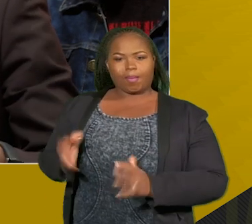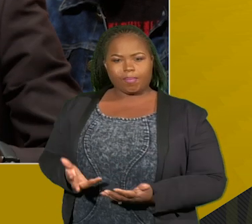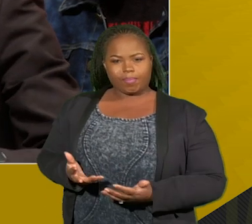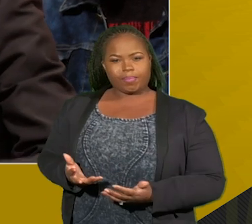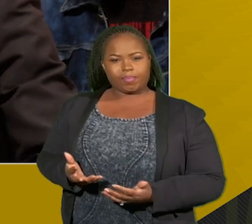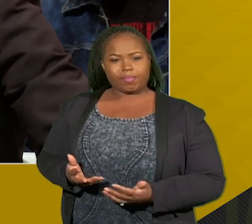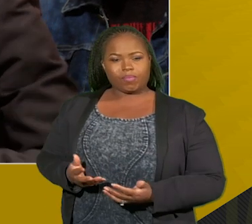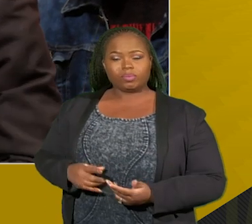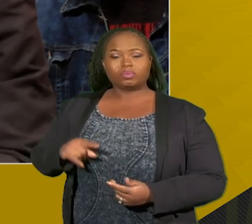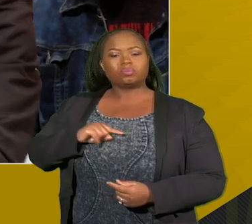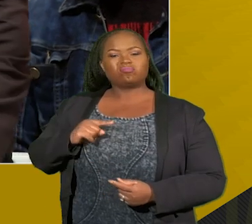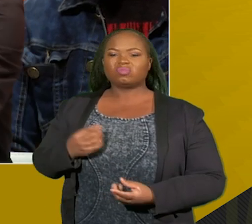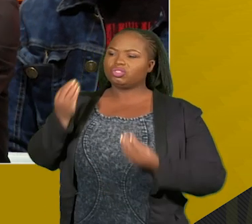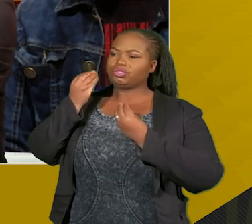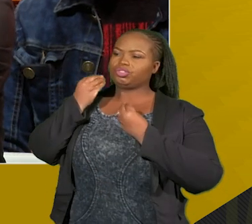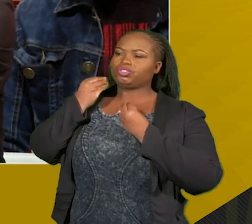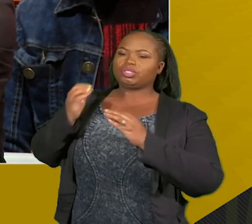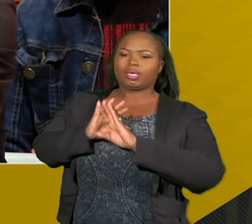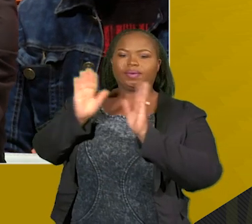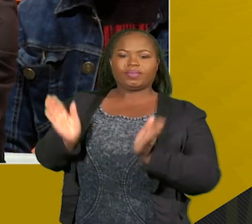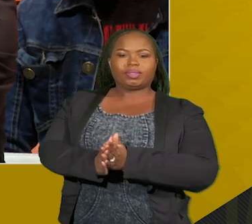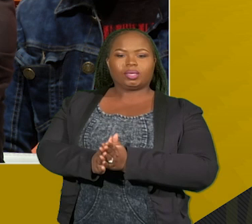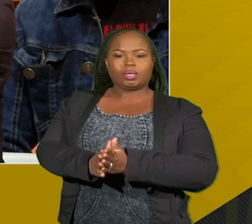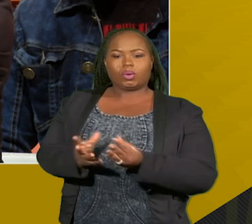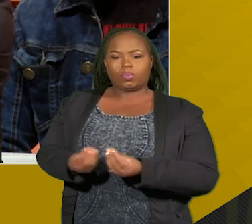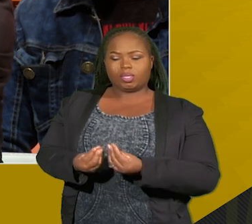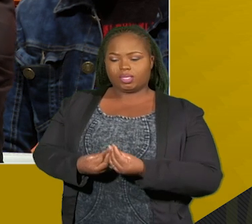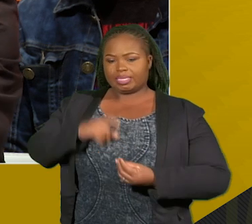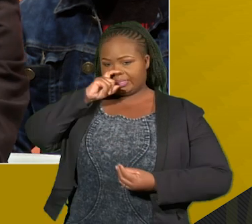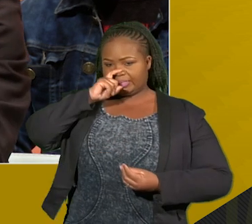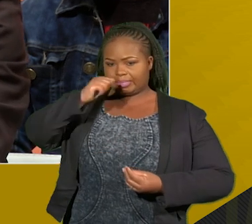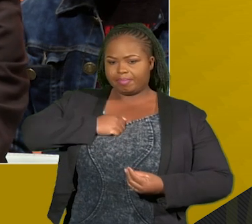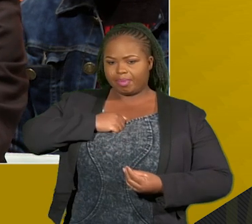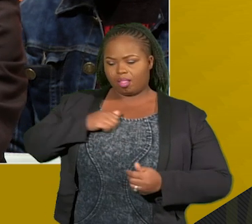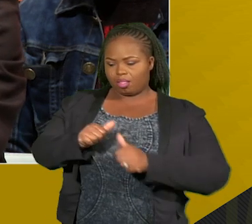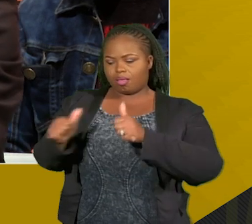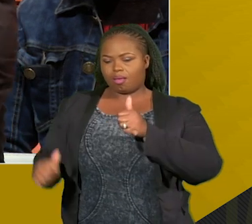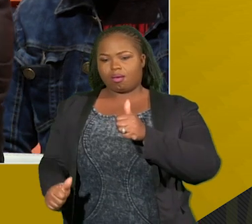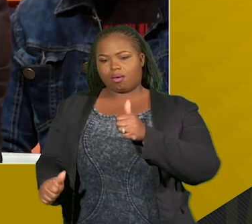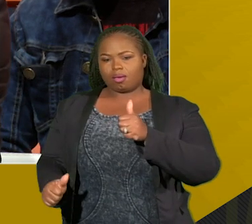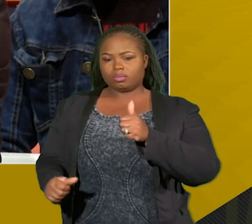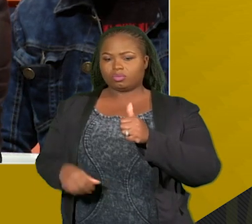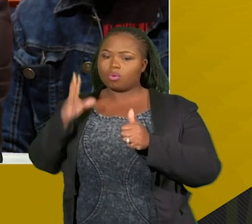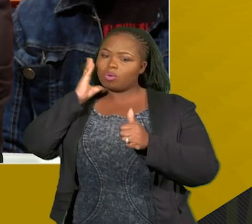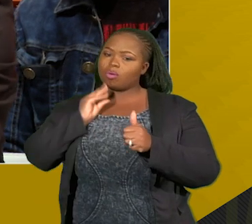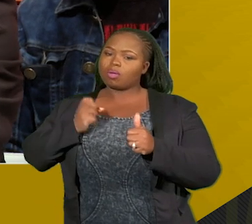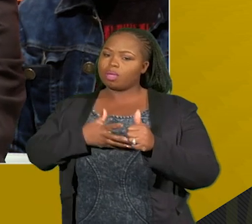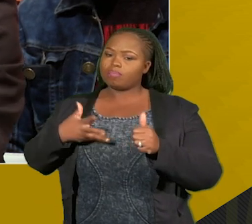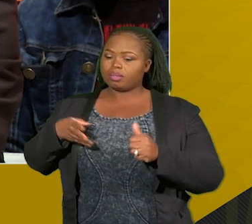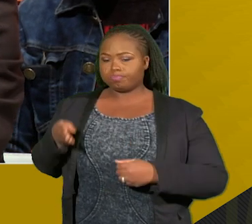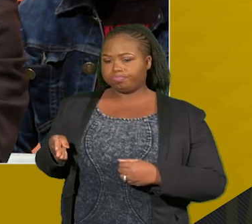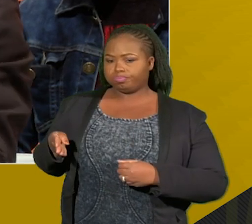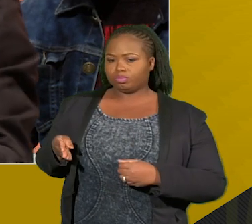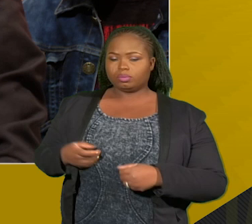The way I was upbringed with, together with my younger sister. Honali koko mo hai,